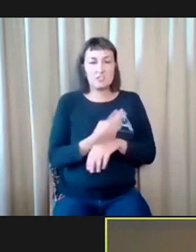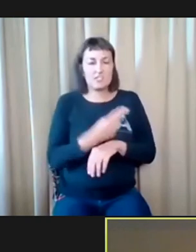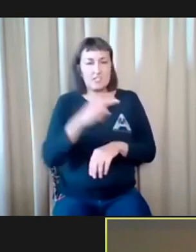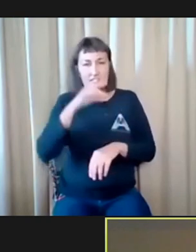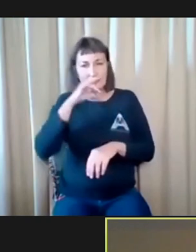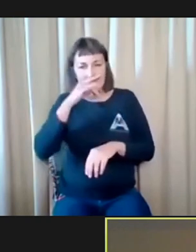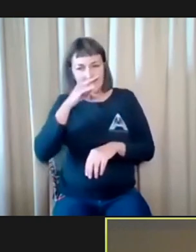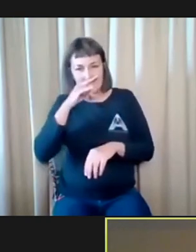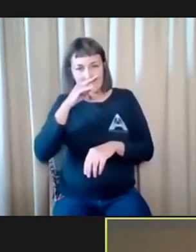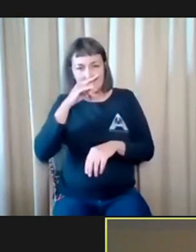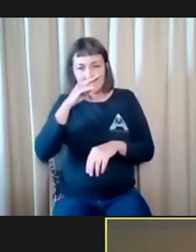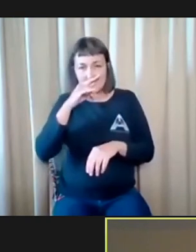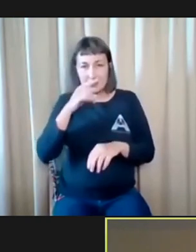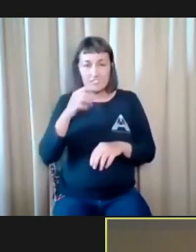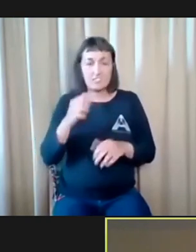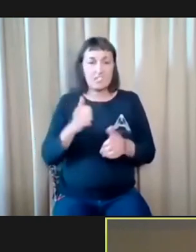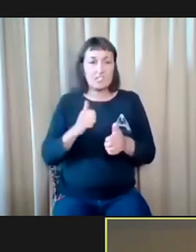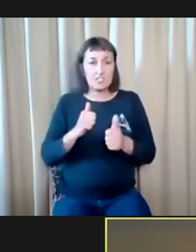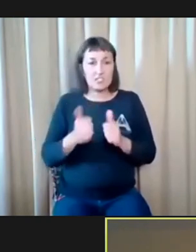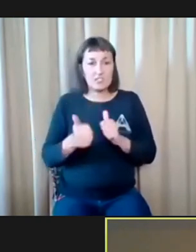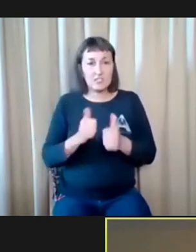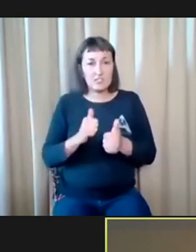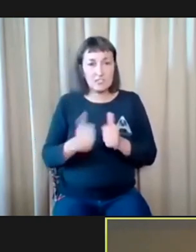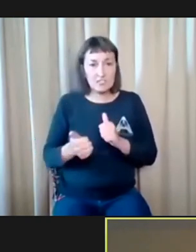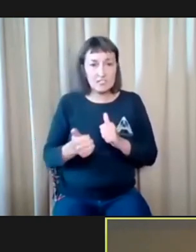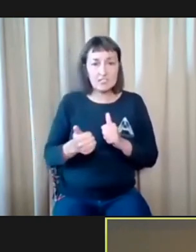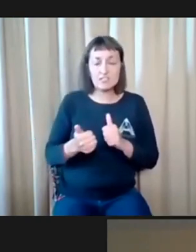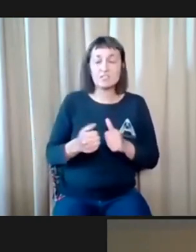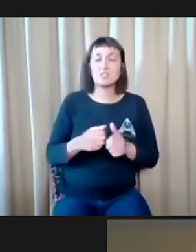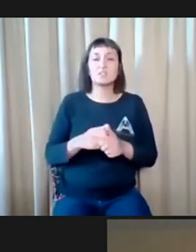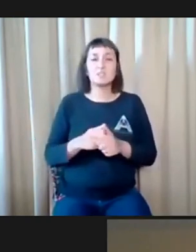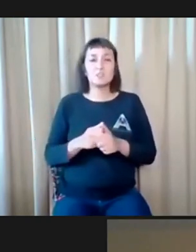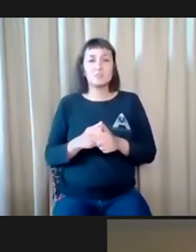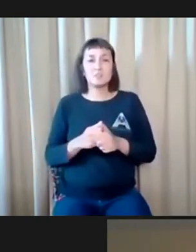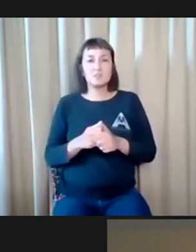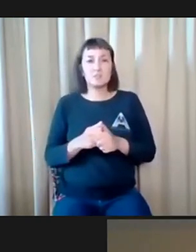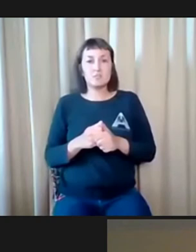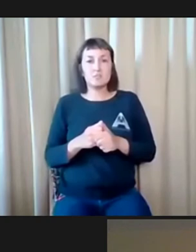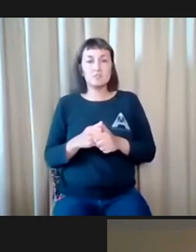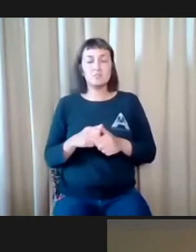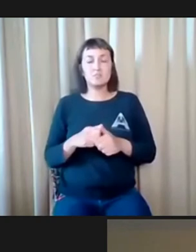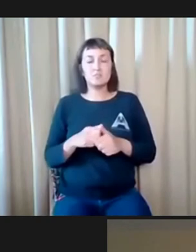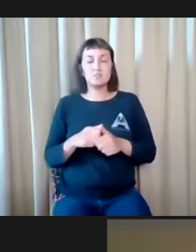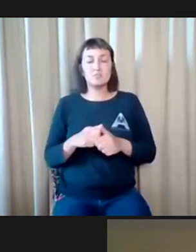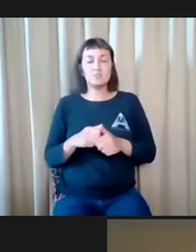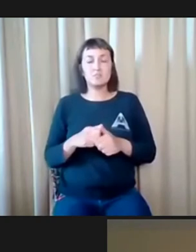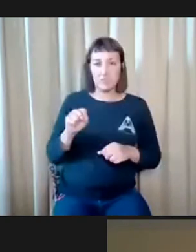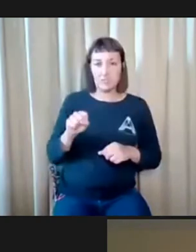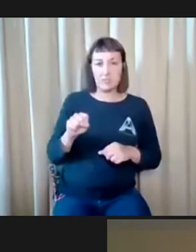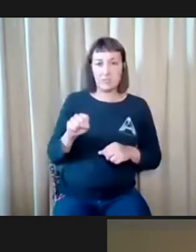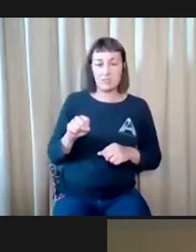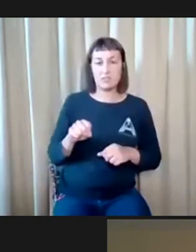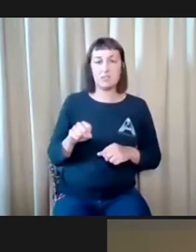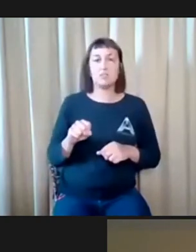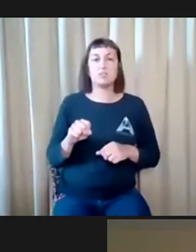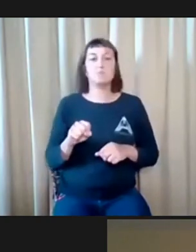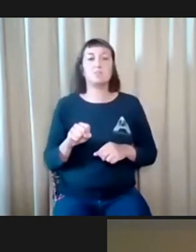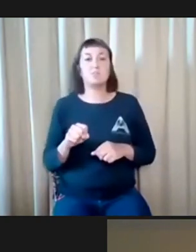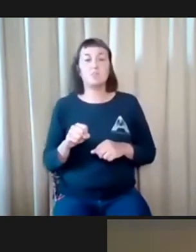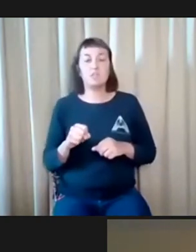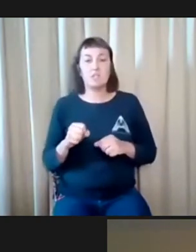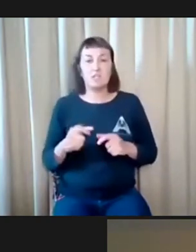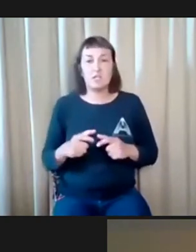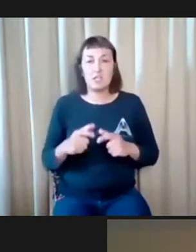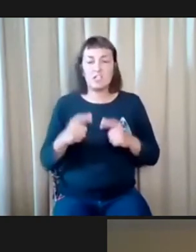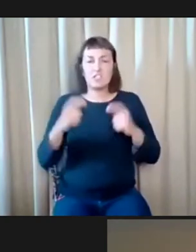be counted and weighed for prizes. Yeah, and you know, that really leads to some, you know, some larger topics, which